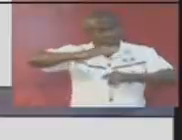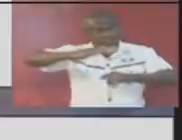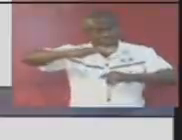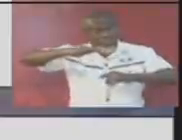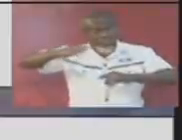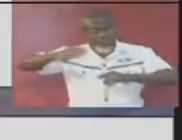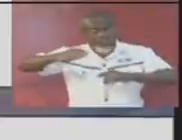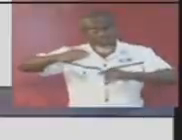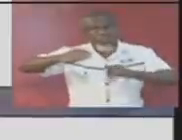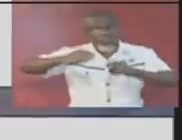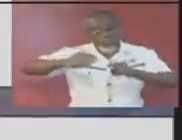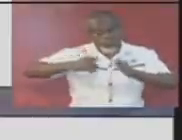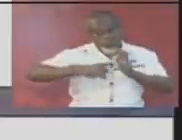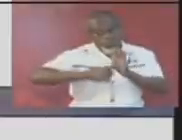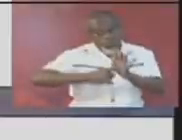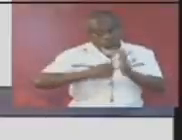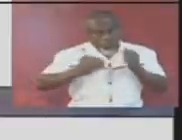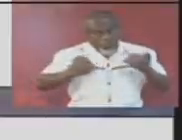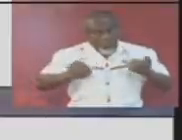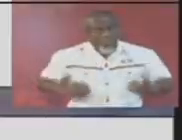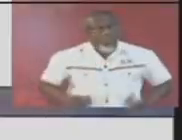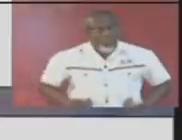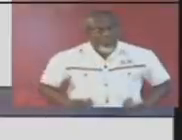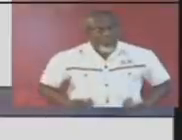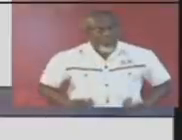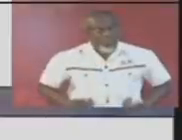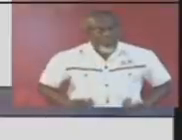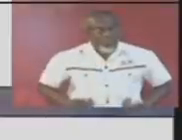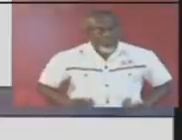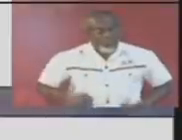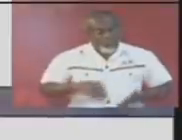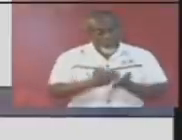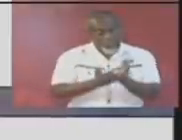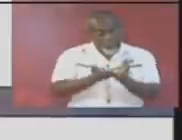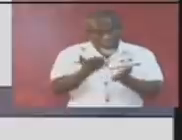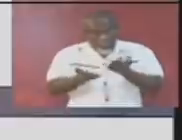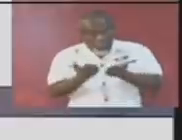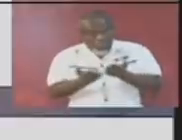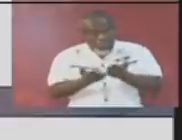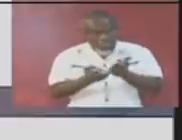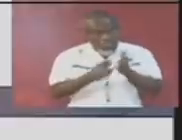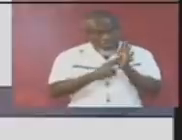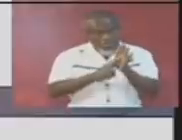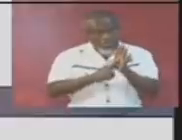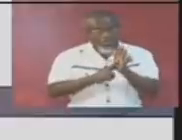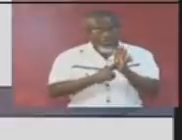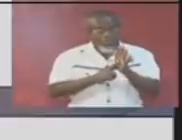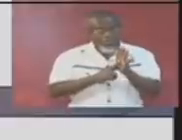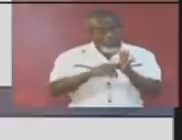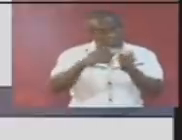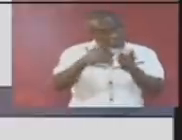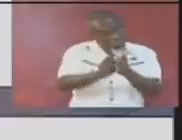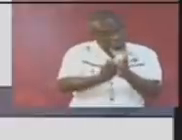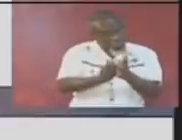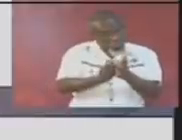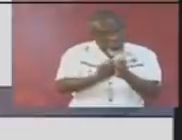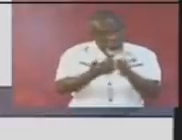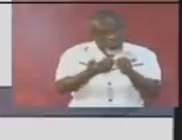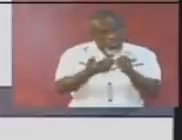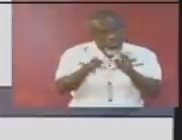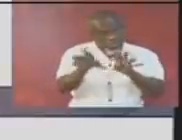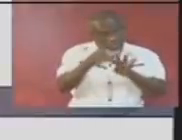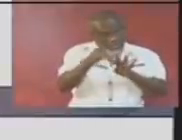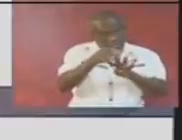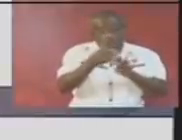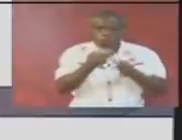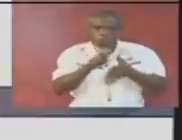symptoms can represent long COVID, and some might represent new infection or reinfection with COVID-19. So